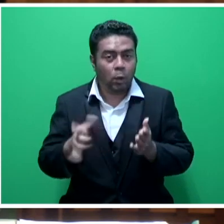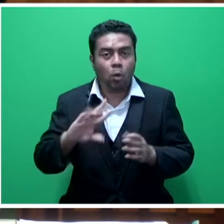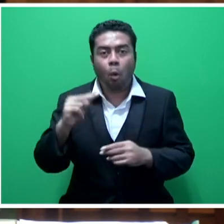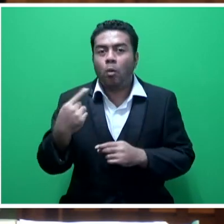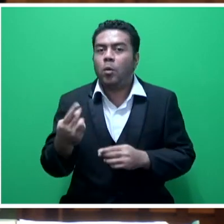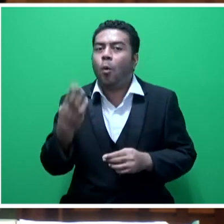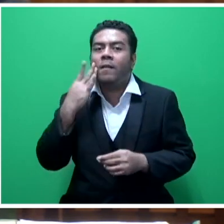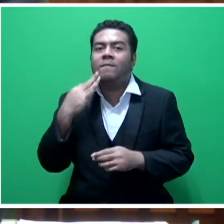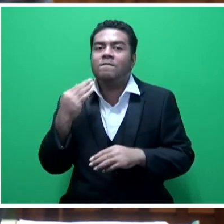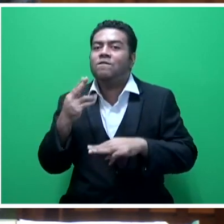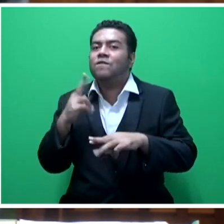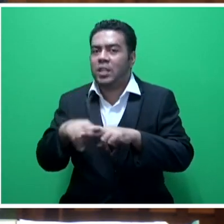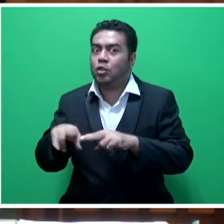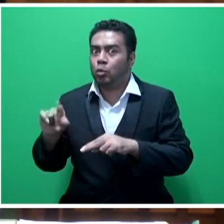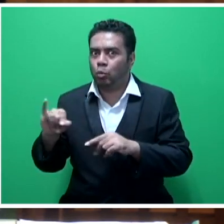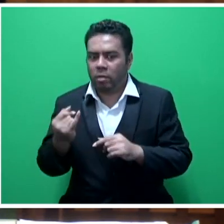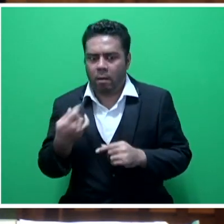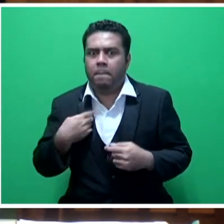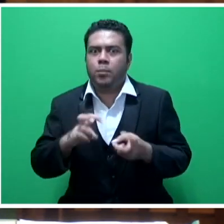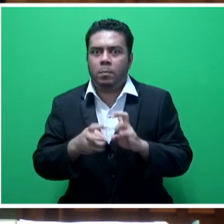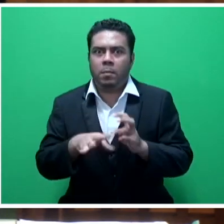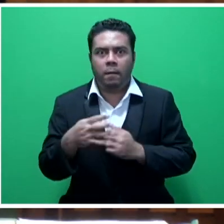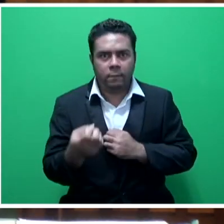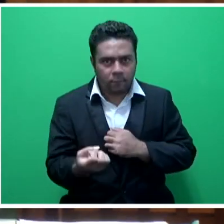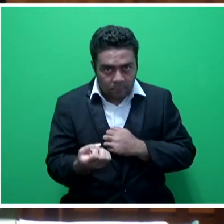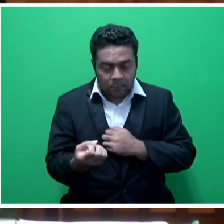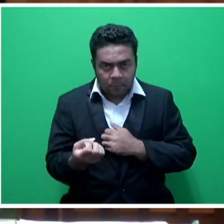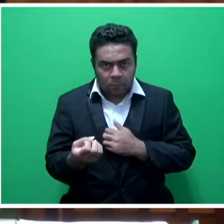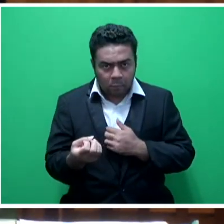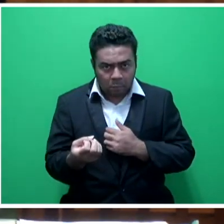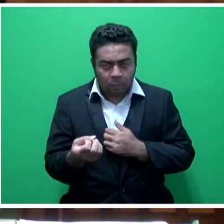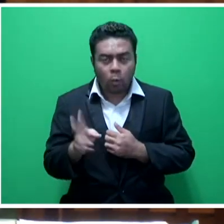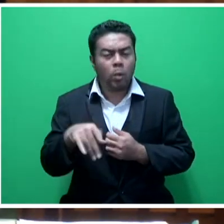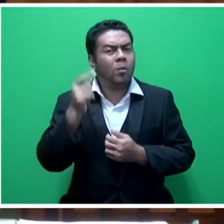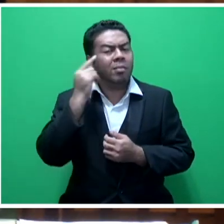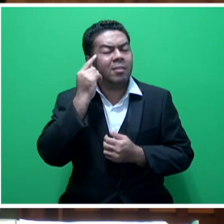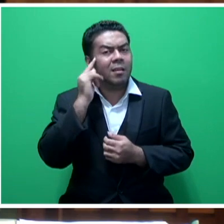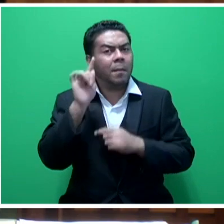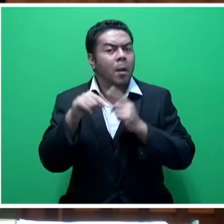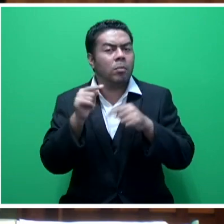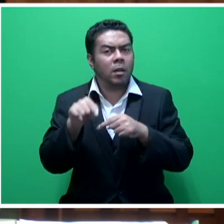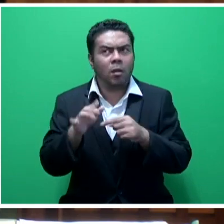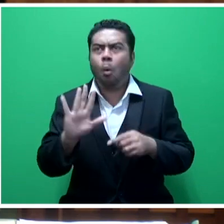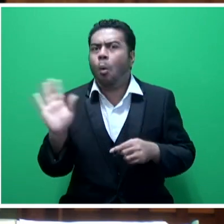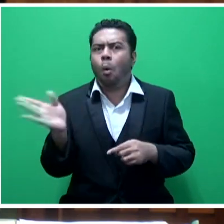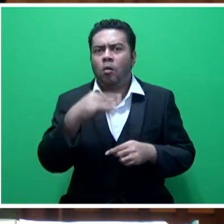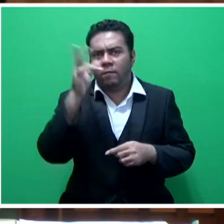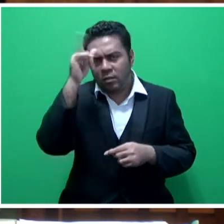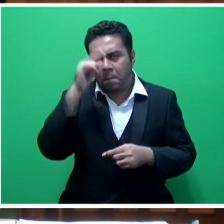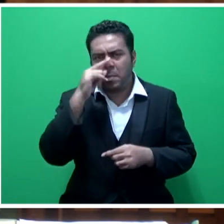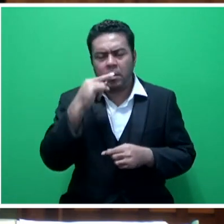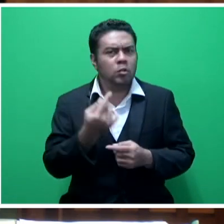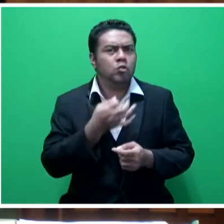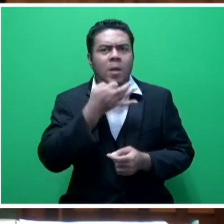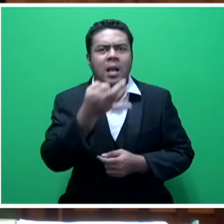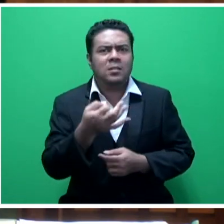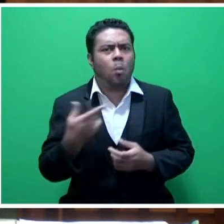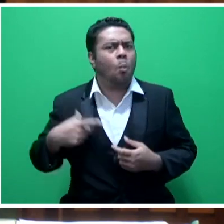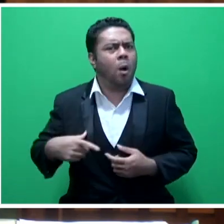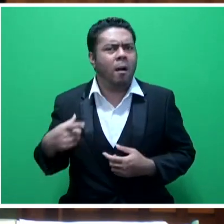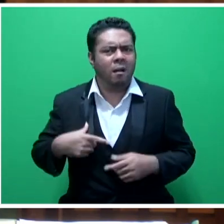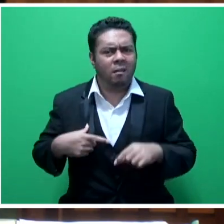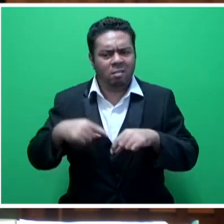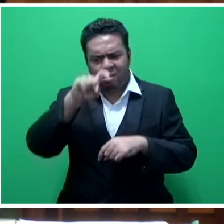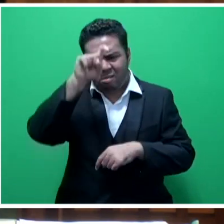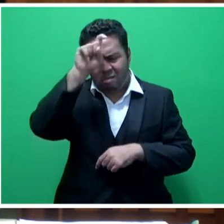it? Mr. Speaker, sir, while they think on that, every Fijian should be asking why. Only in Fiji does the